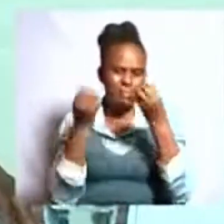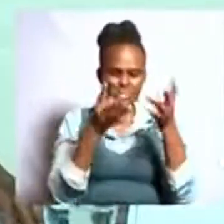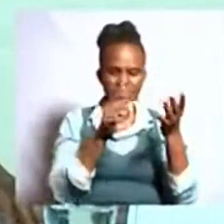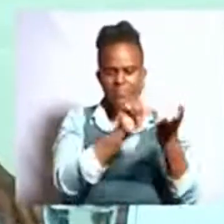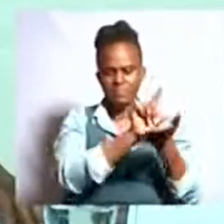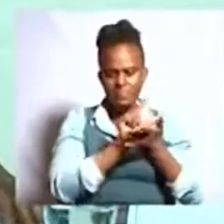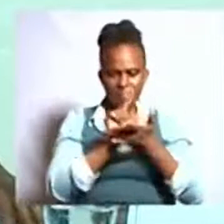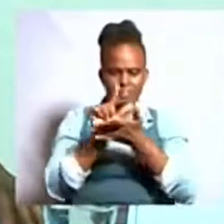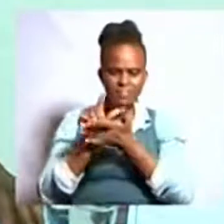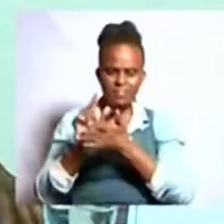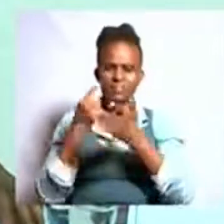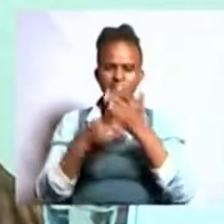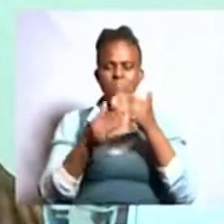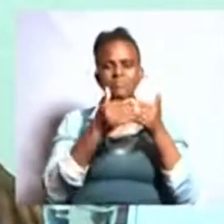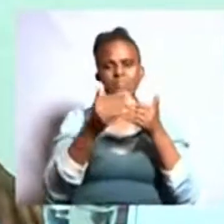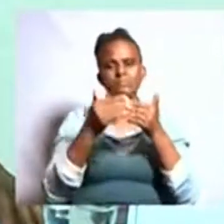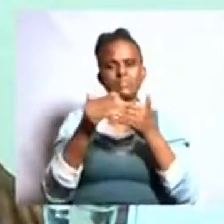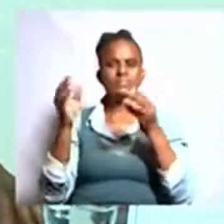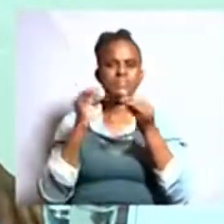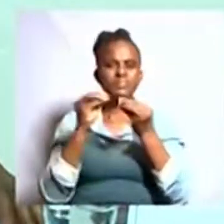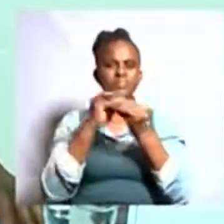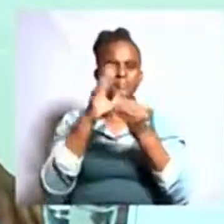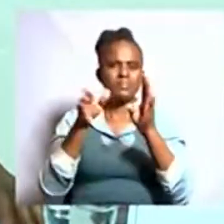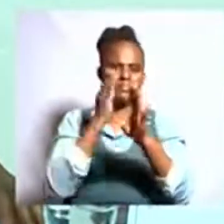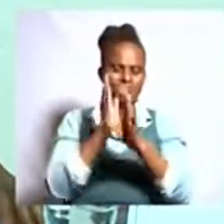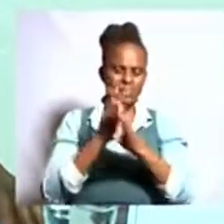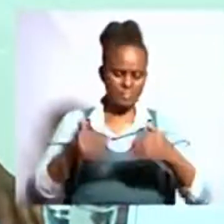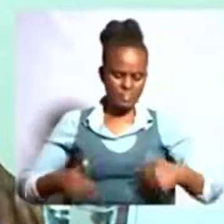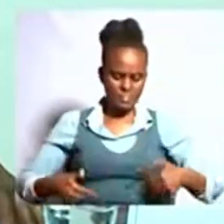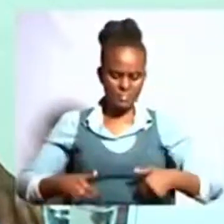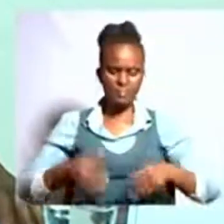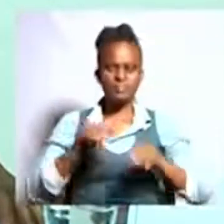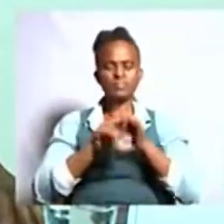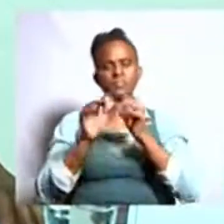loans that were extended, particularly to the youth of the country.